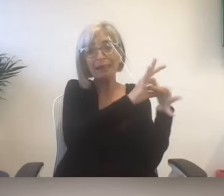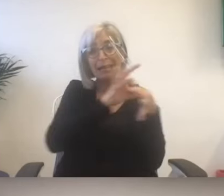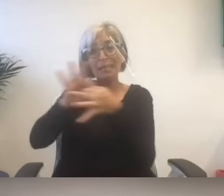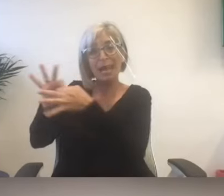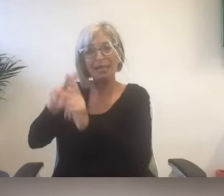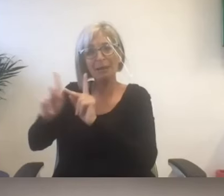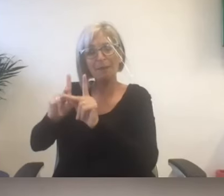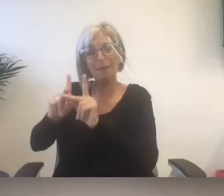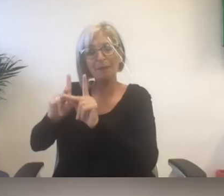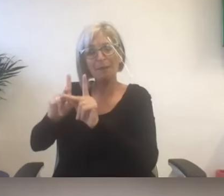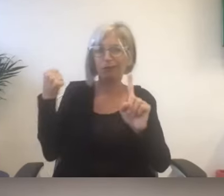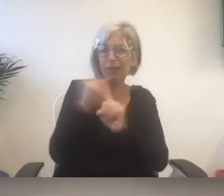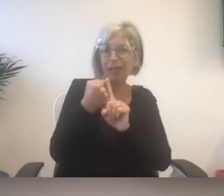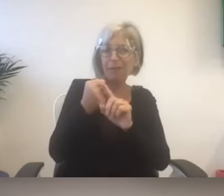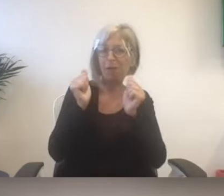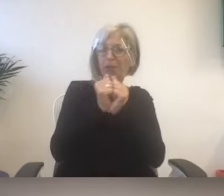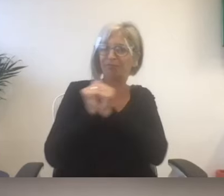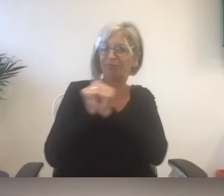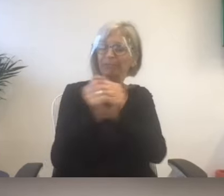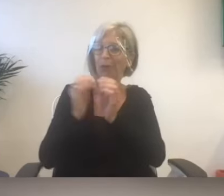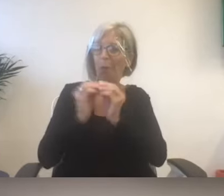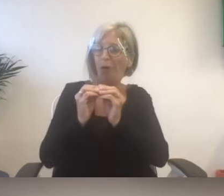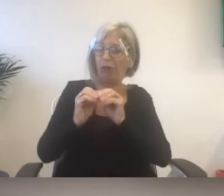means we can make a bigger impact.